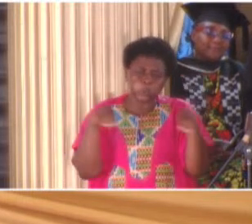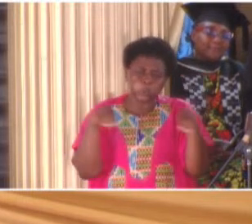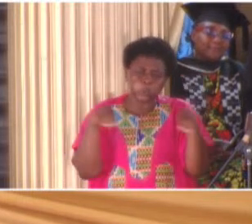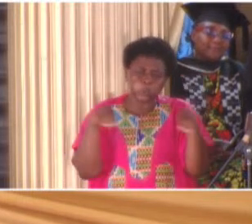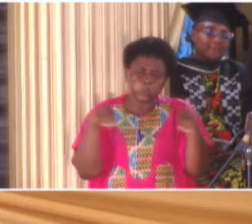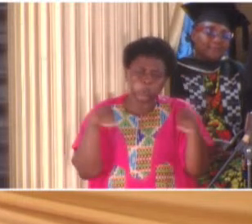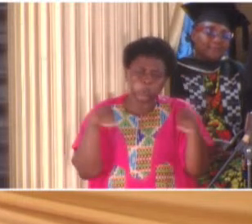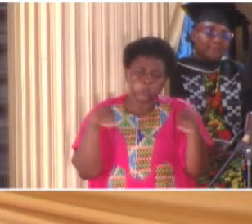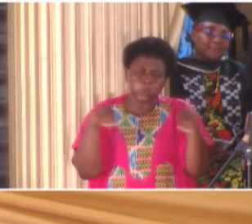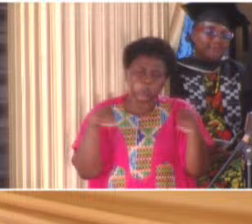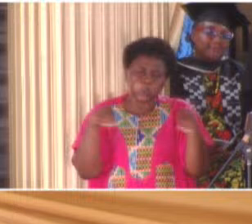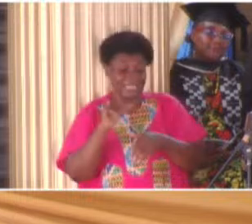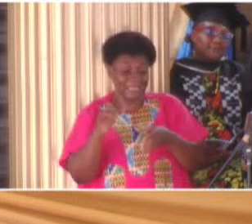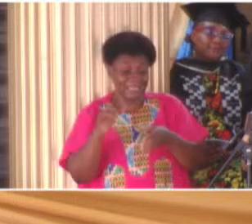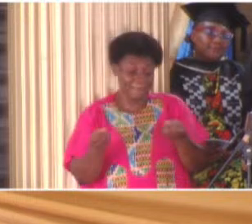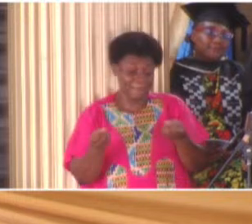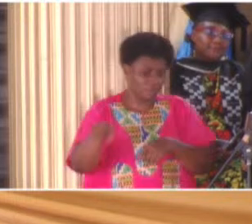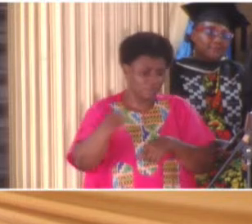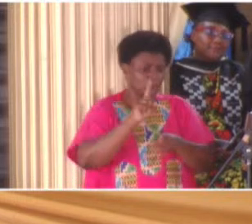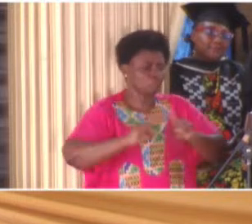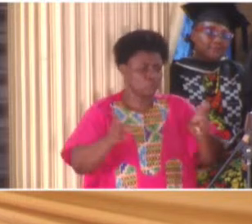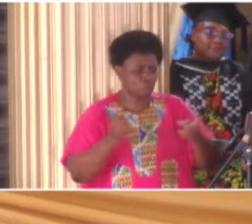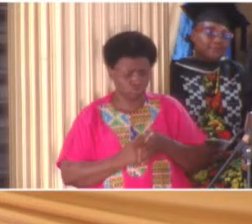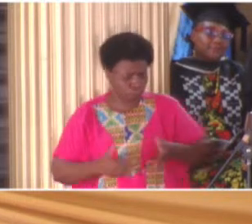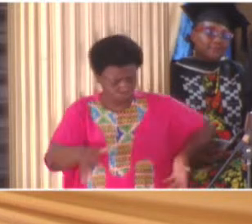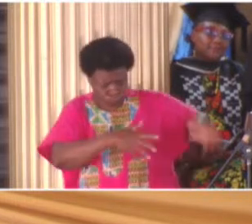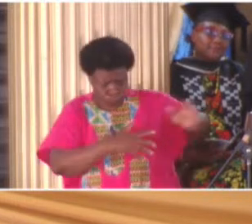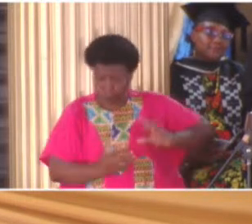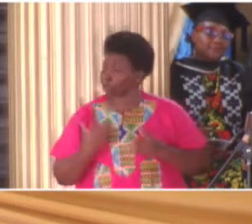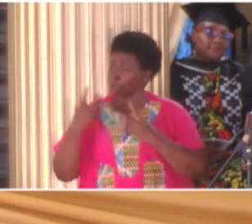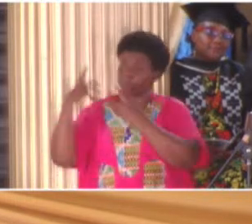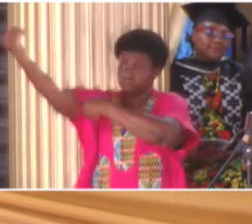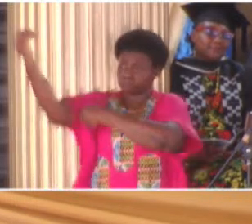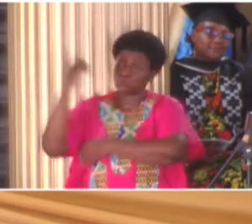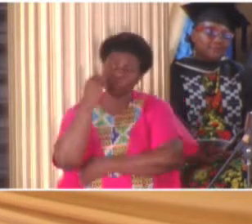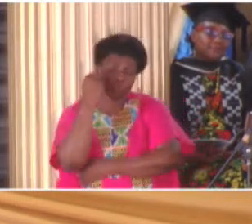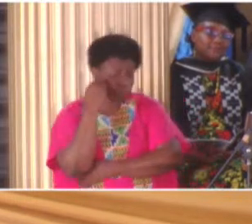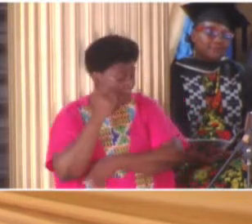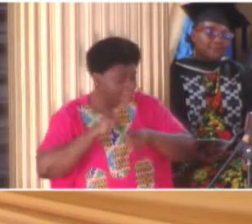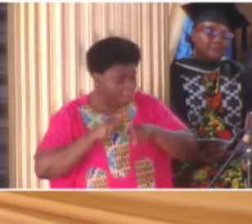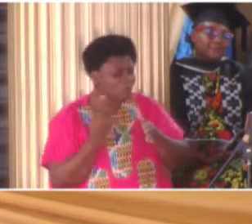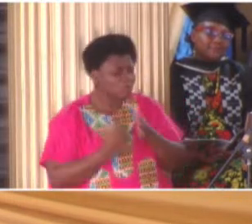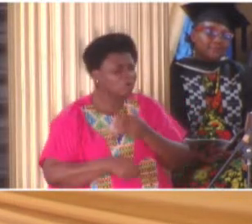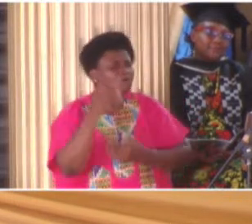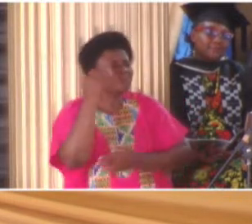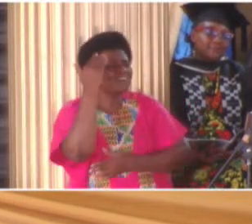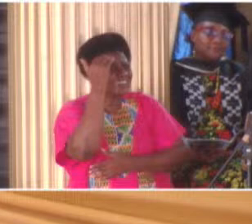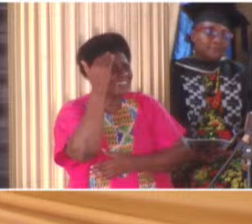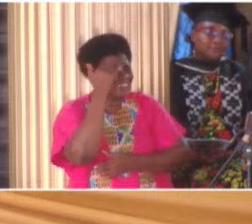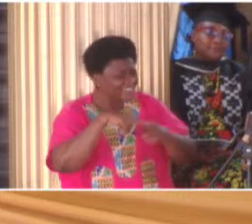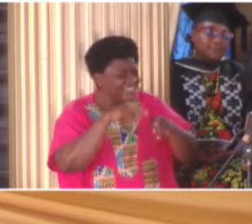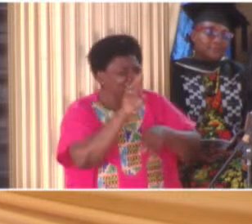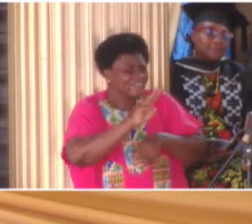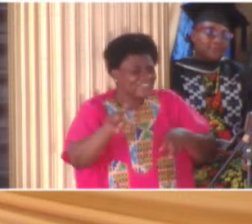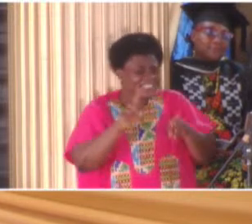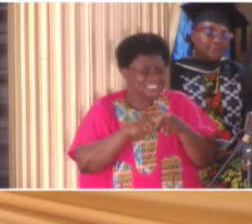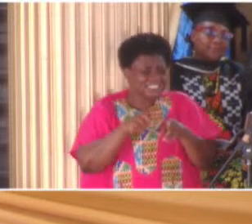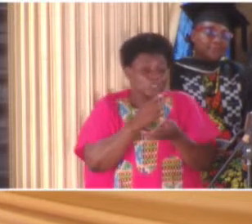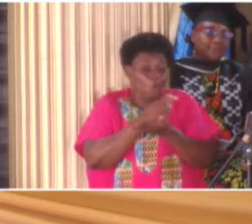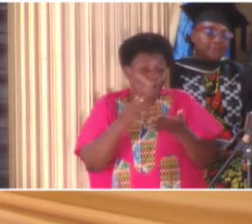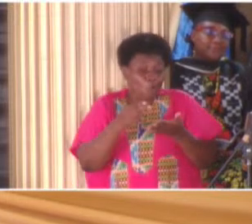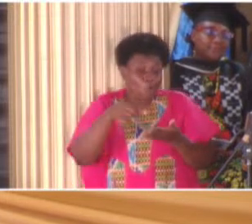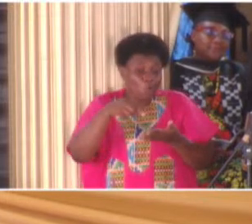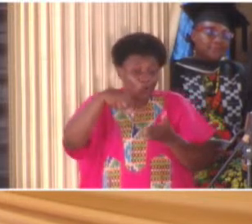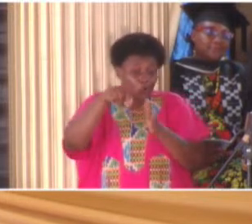Like many of you, I was ready to pack my bags and go home. But then, I was reminded by a verse in the Holy Quran,